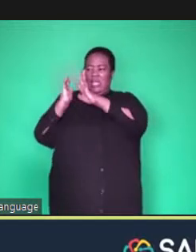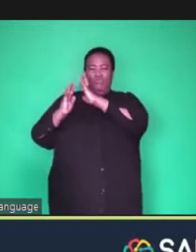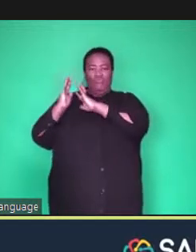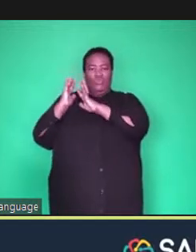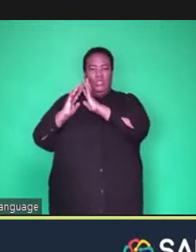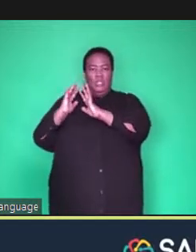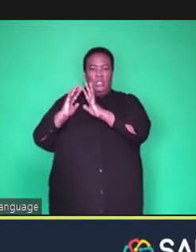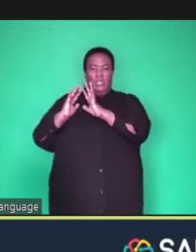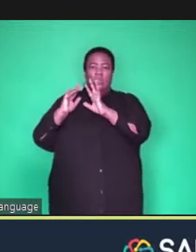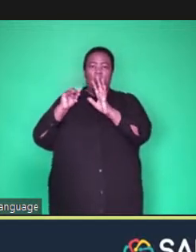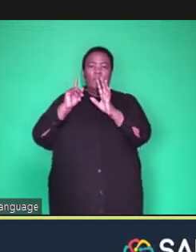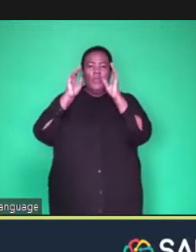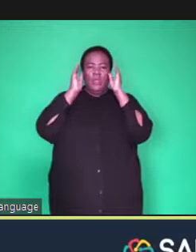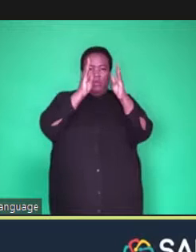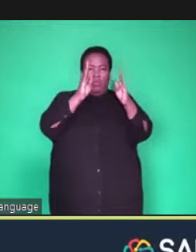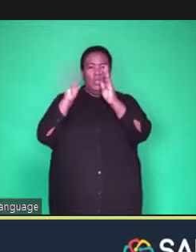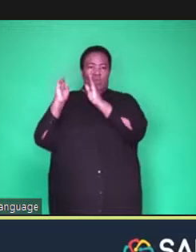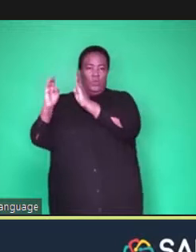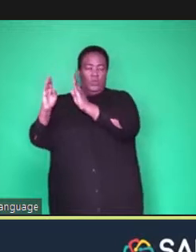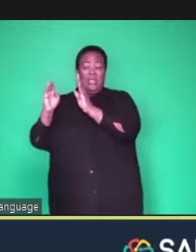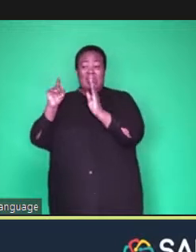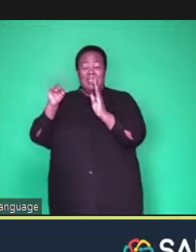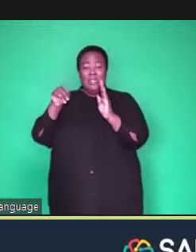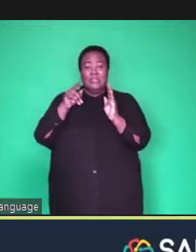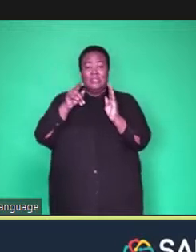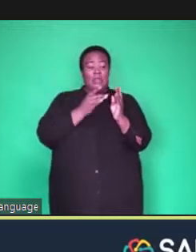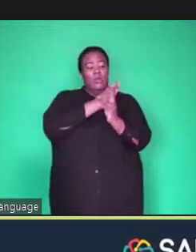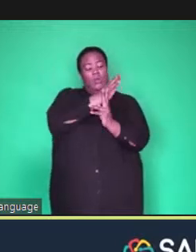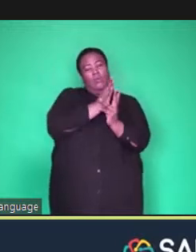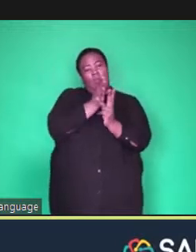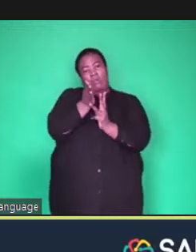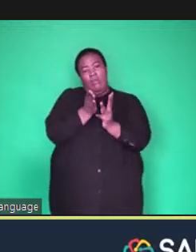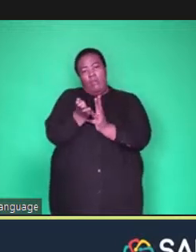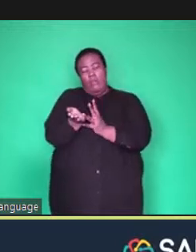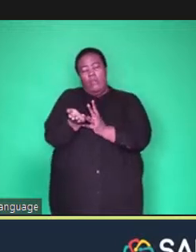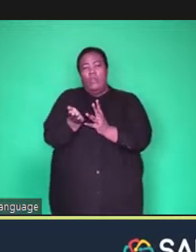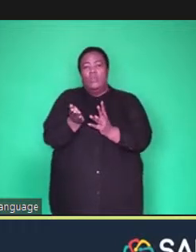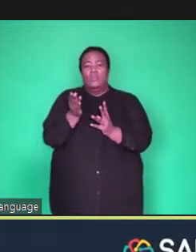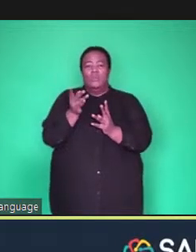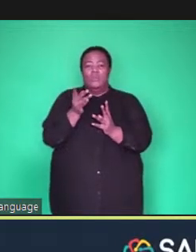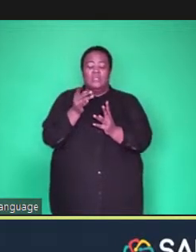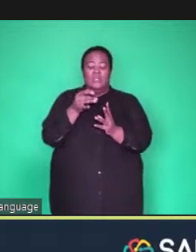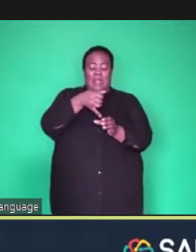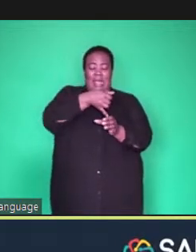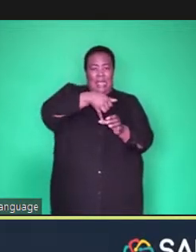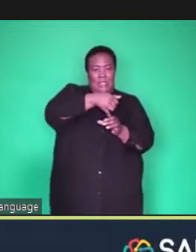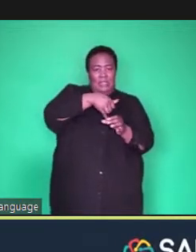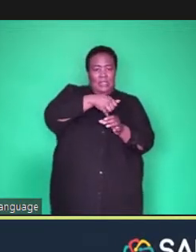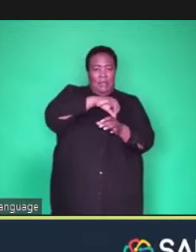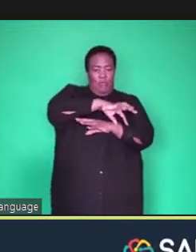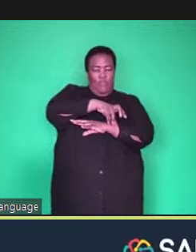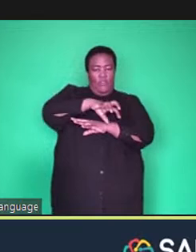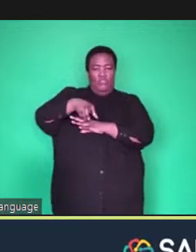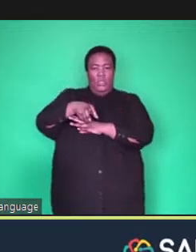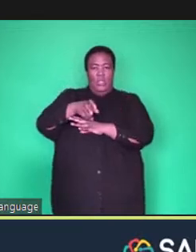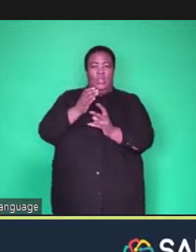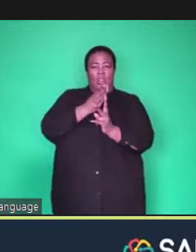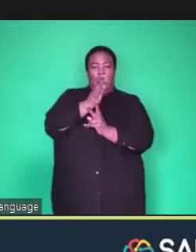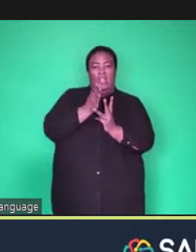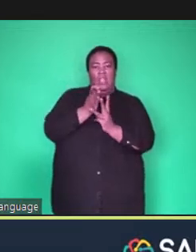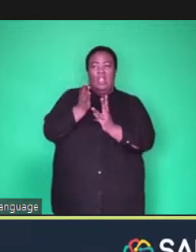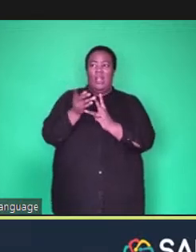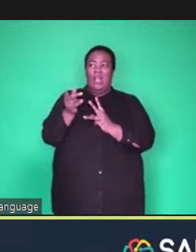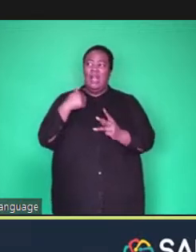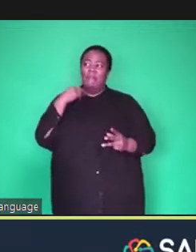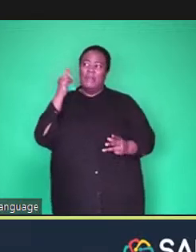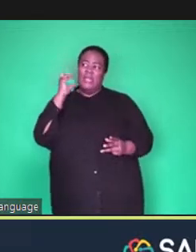are inter-provincial migration streams. Now, I'm hearing that my internet connection is poor, so what I'm going to do